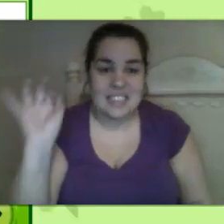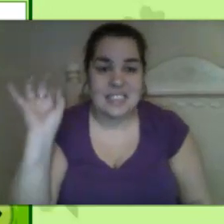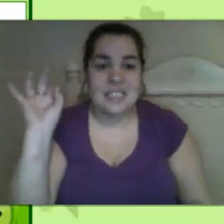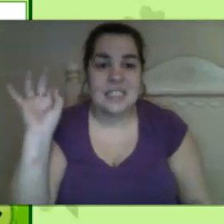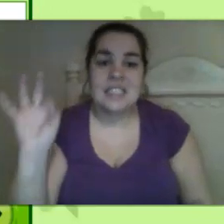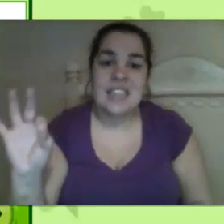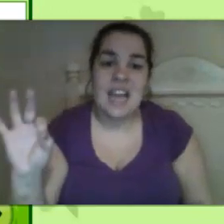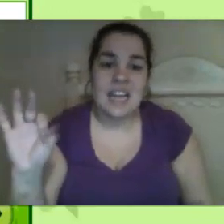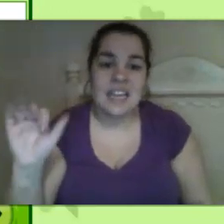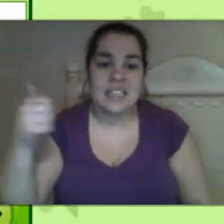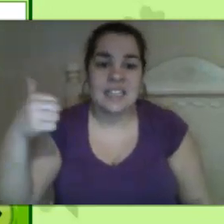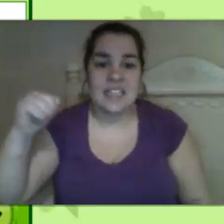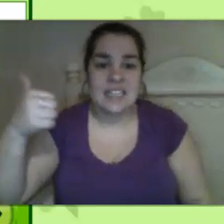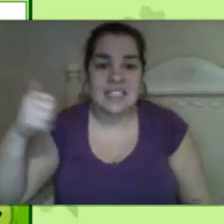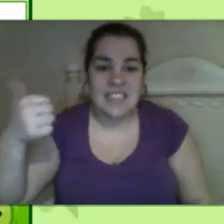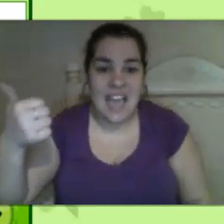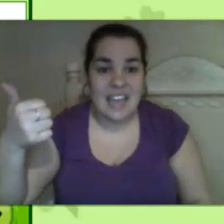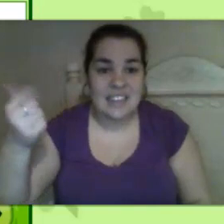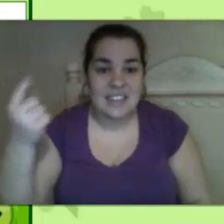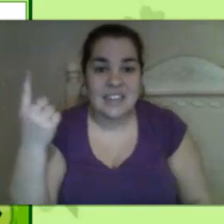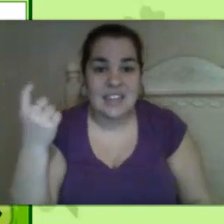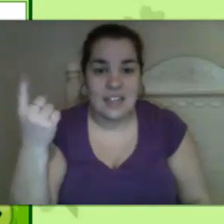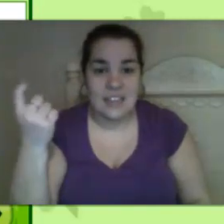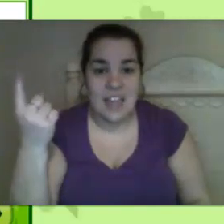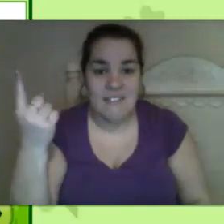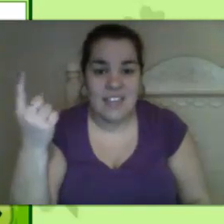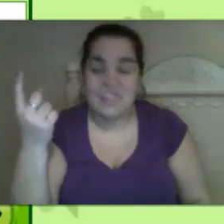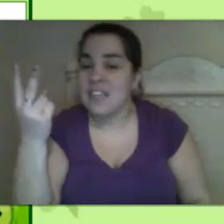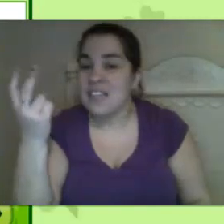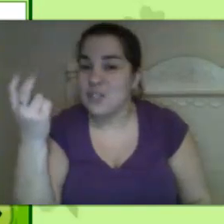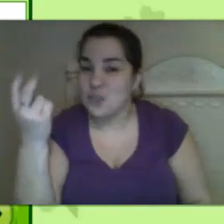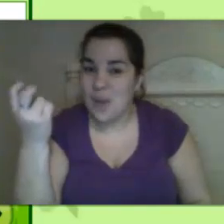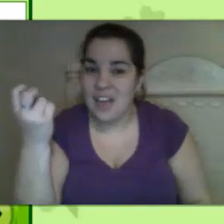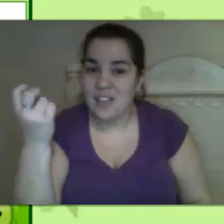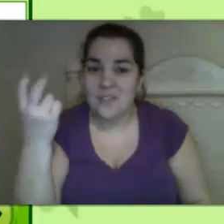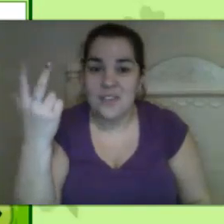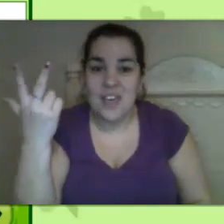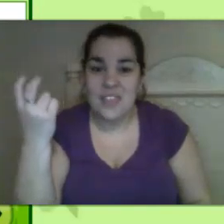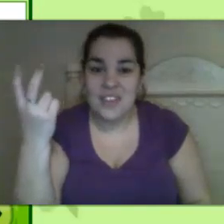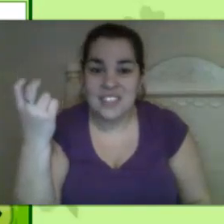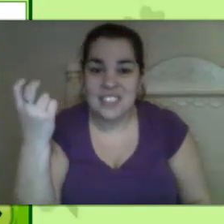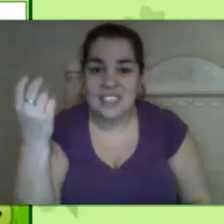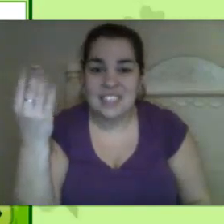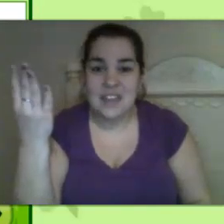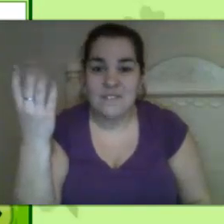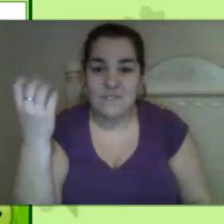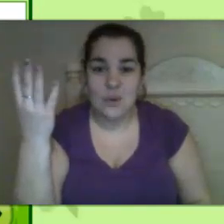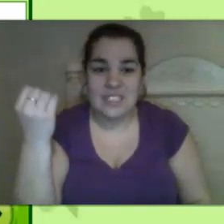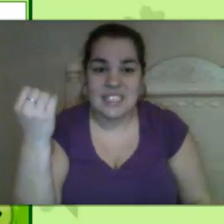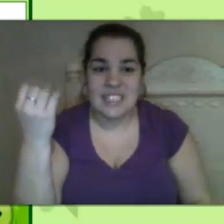8, 9, 10, 11, 12,